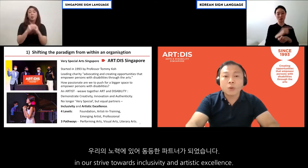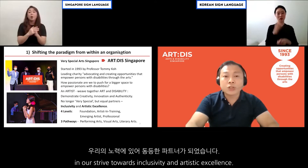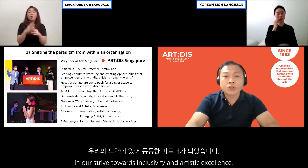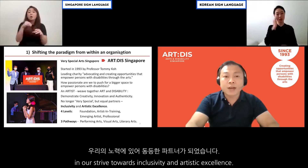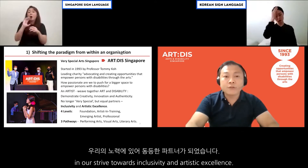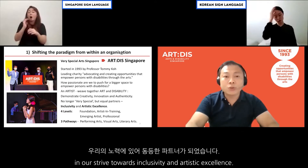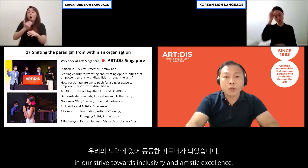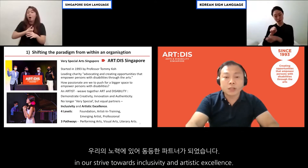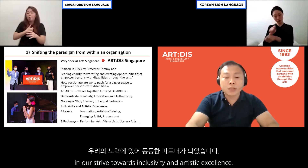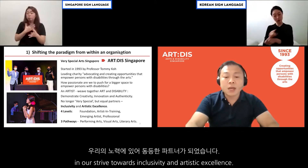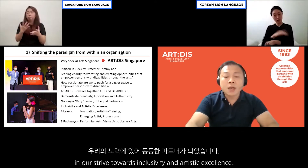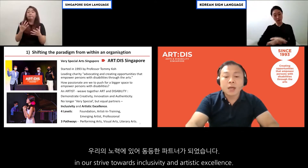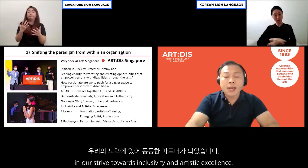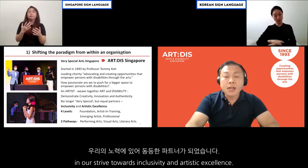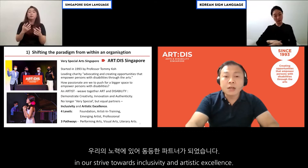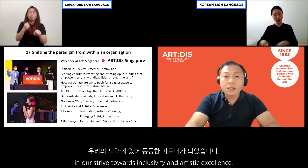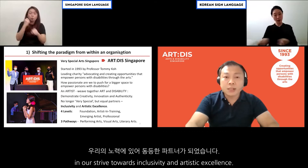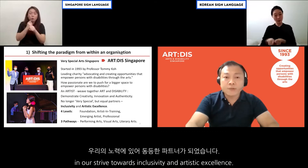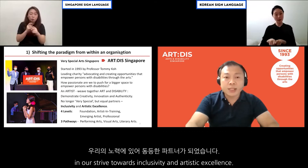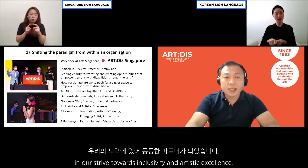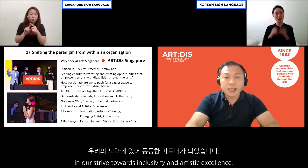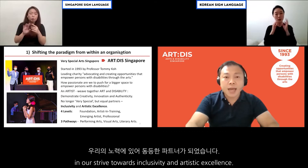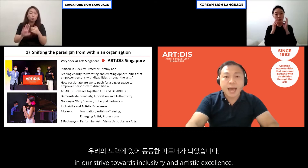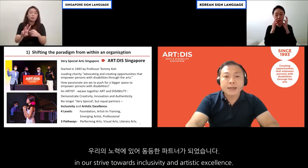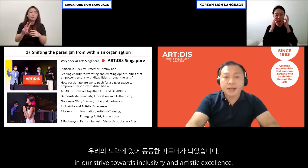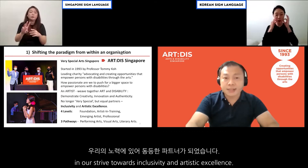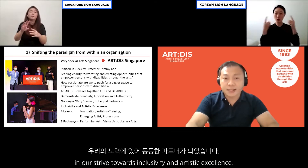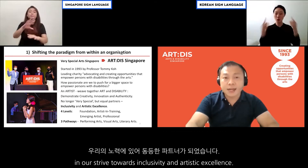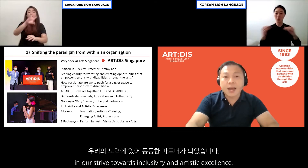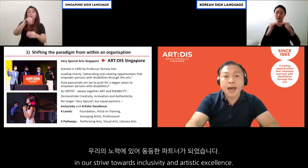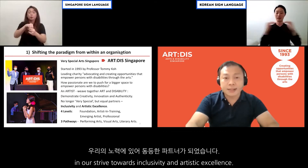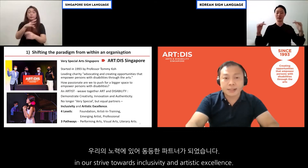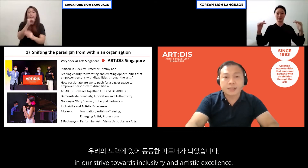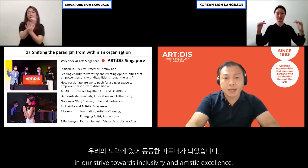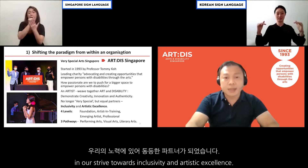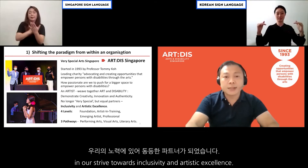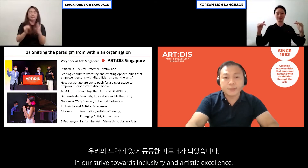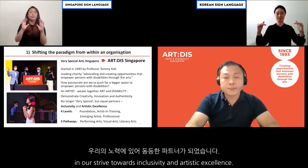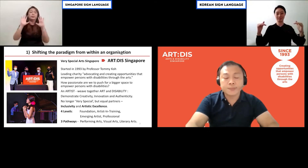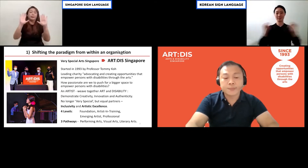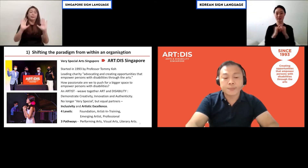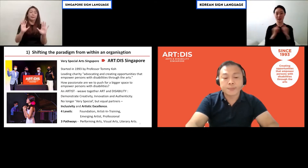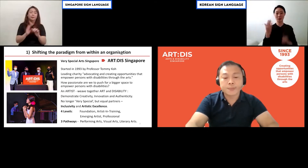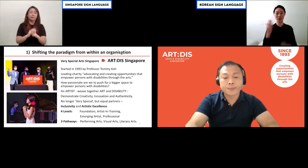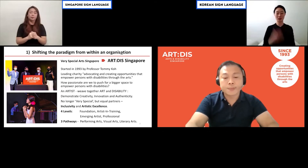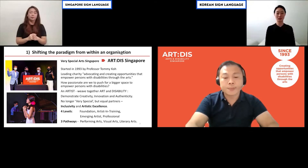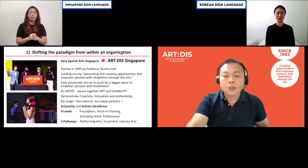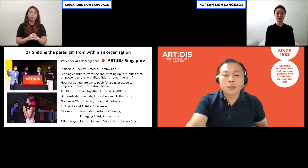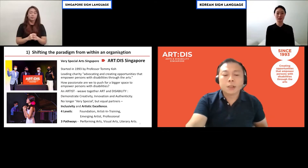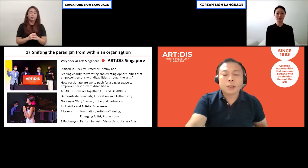in our strive towards inclusivity and artistic excellence.